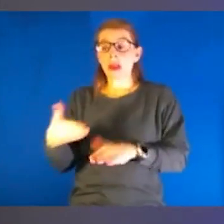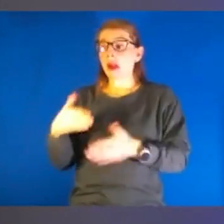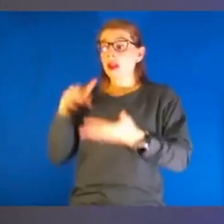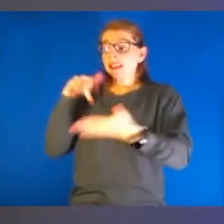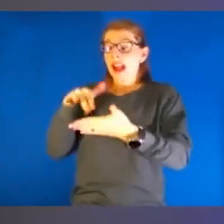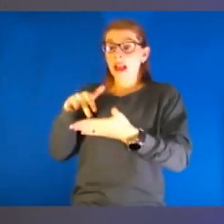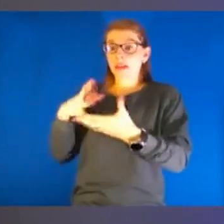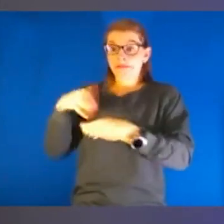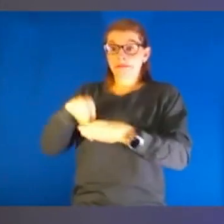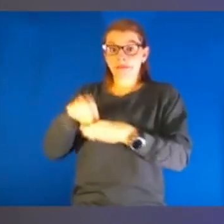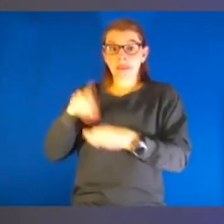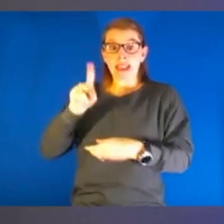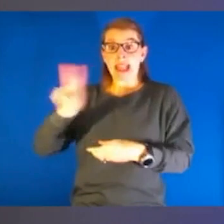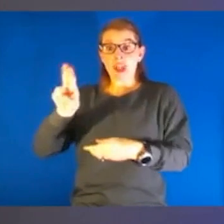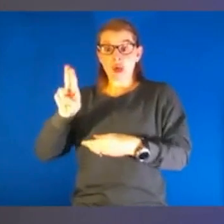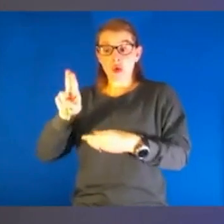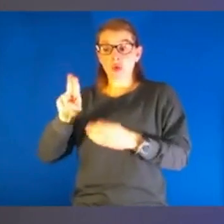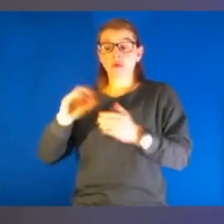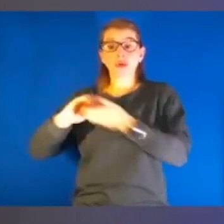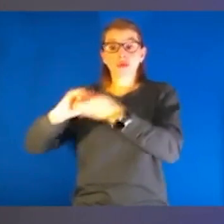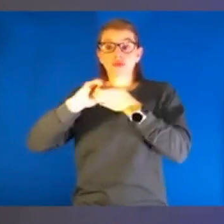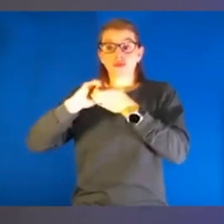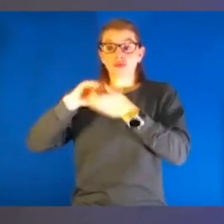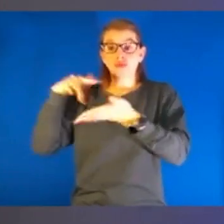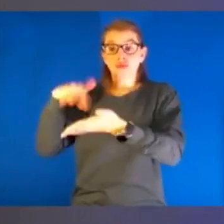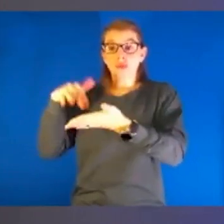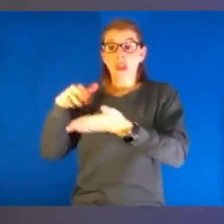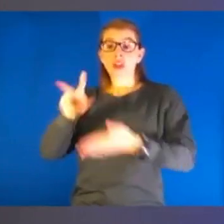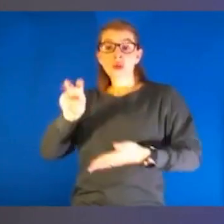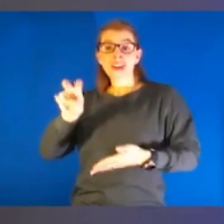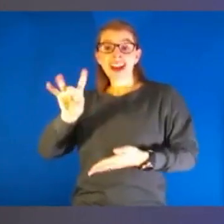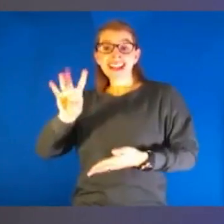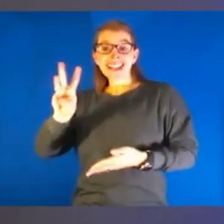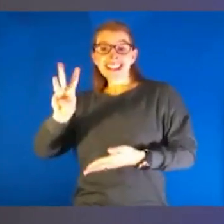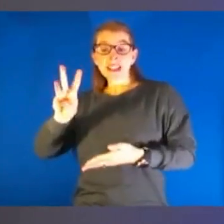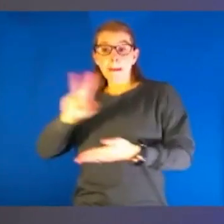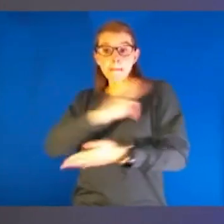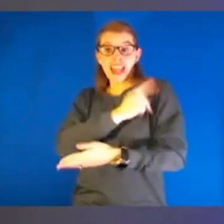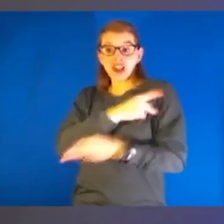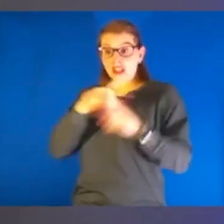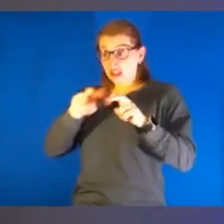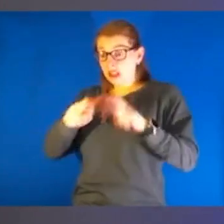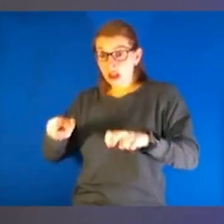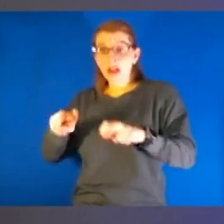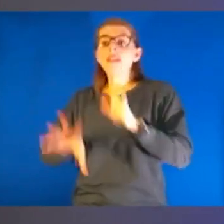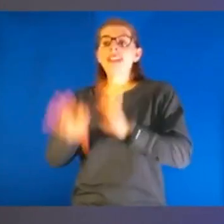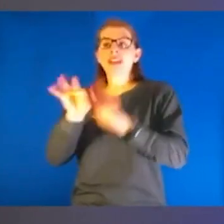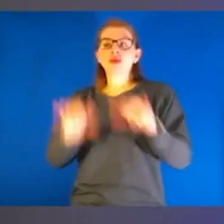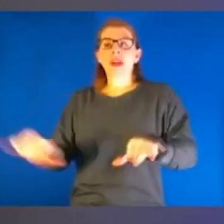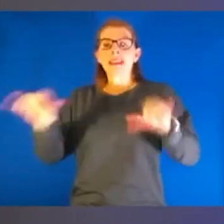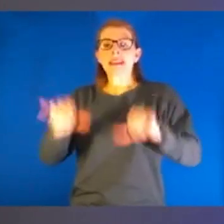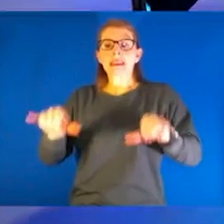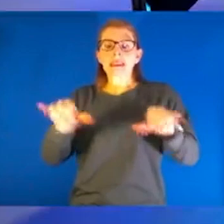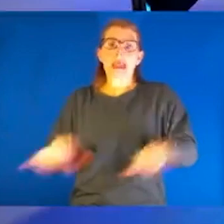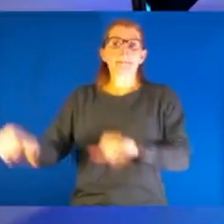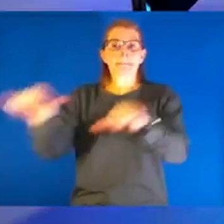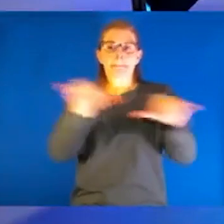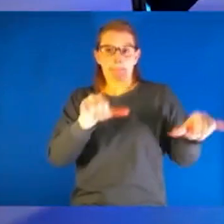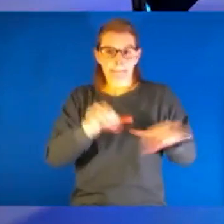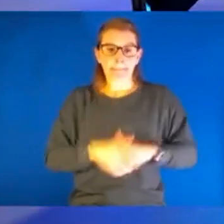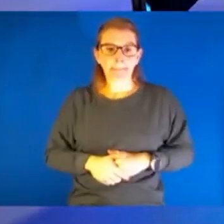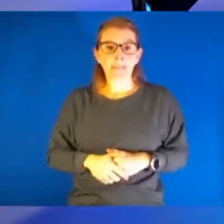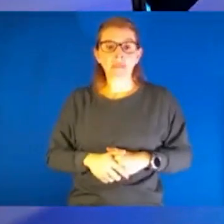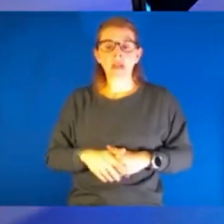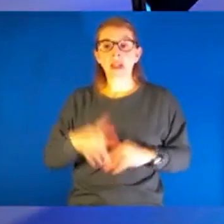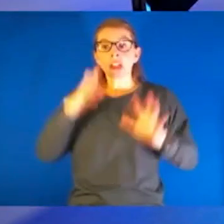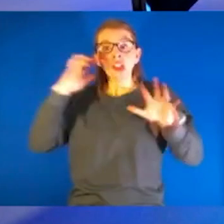in a multi-center cohort study looking at 286 patients, and we found similar trends. So it shouldn't be surprising, because the rule